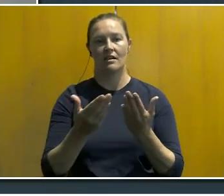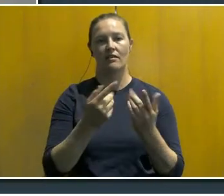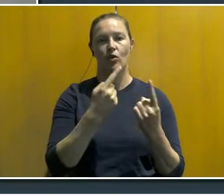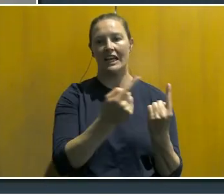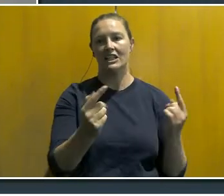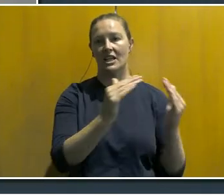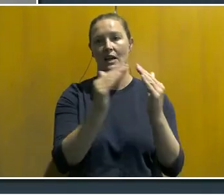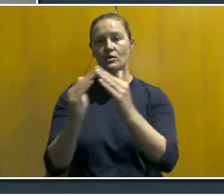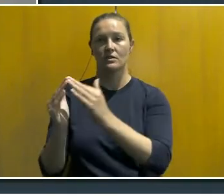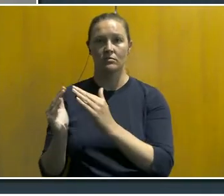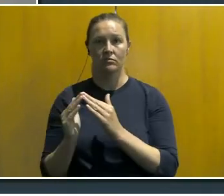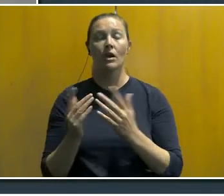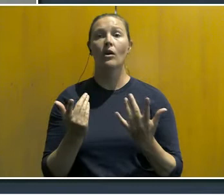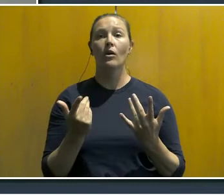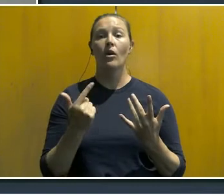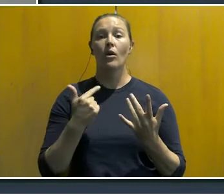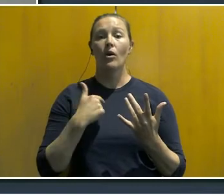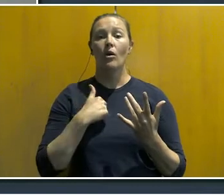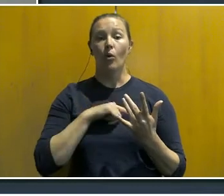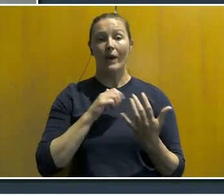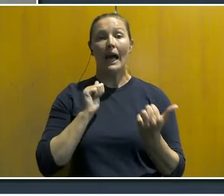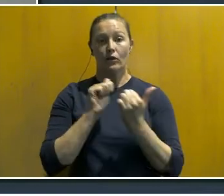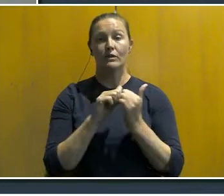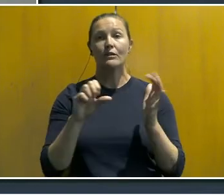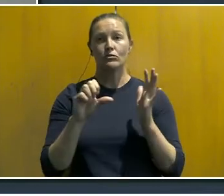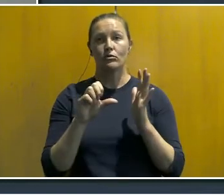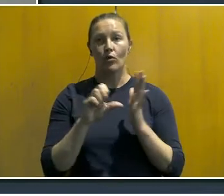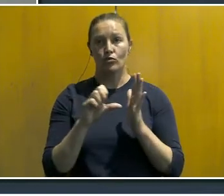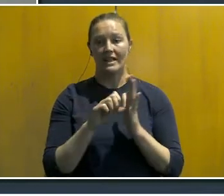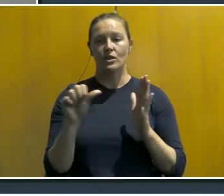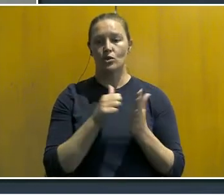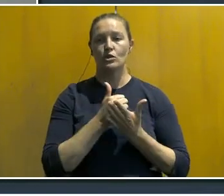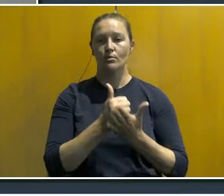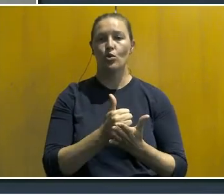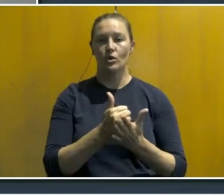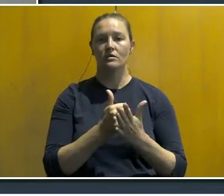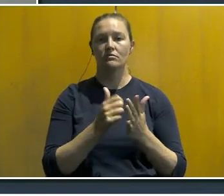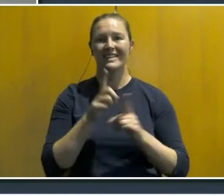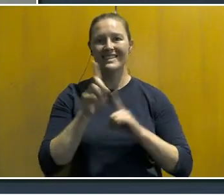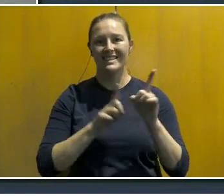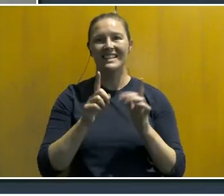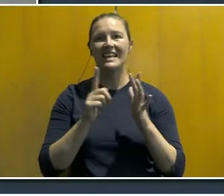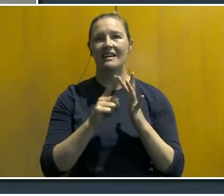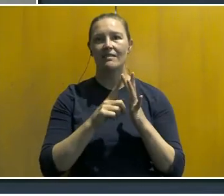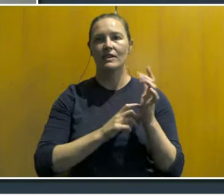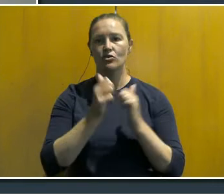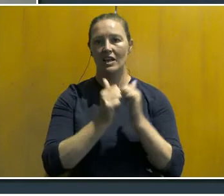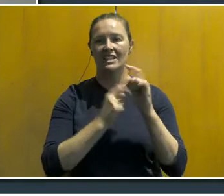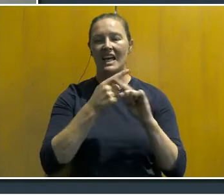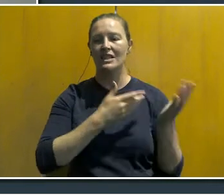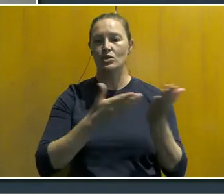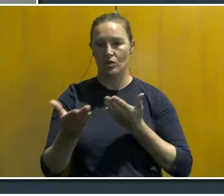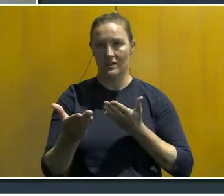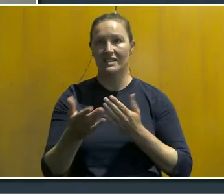don't disagree with the notion that rates should support the city infrastructure and local services it provides. But